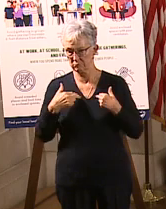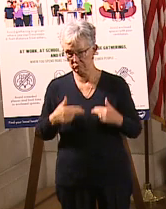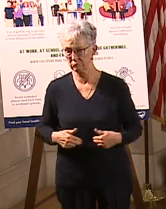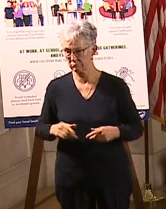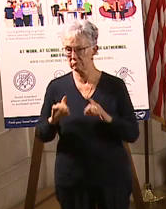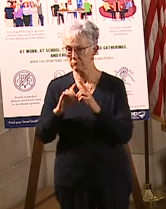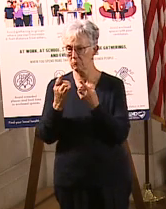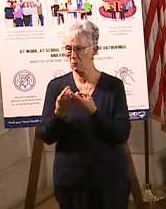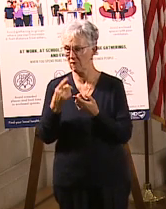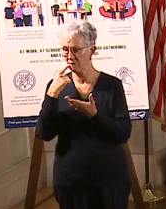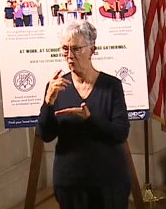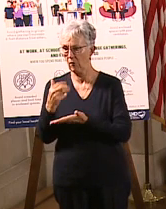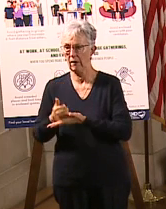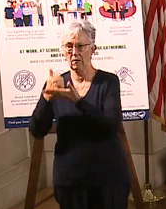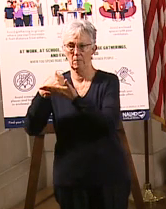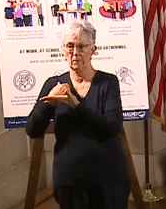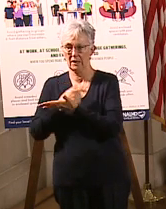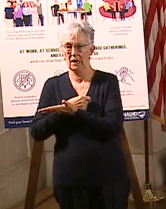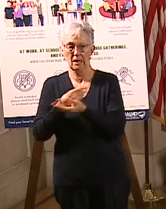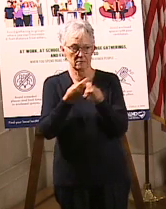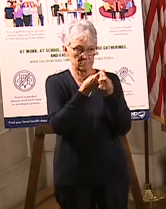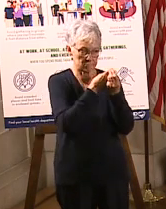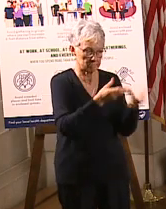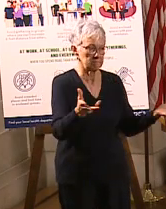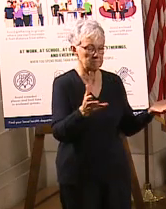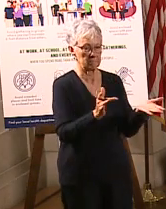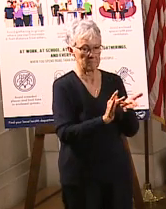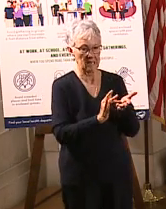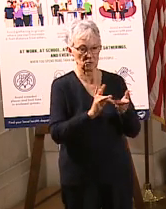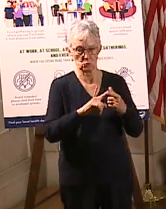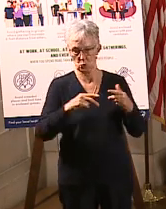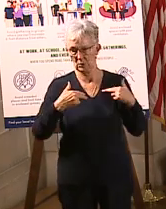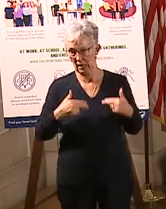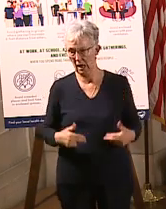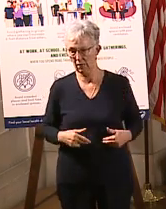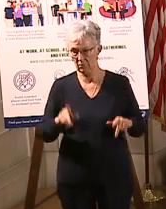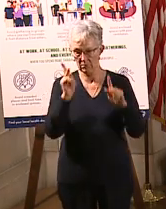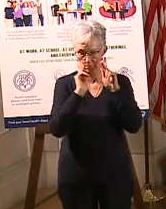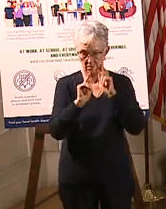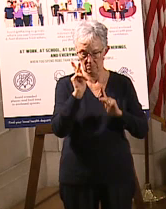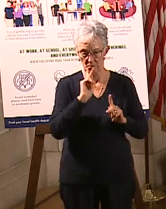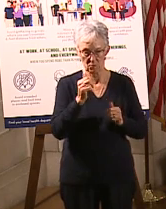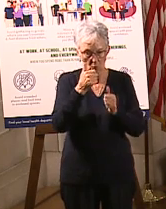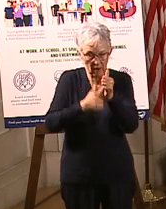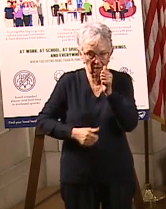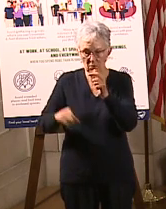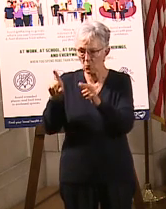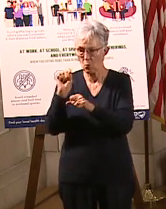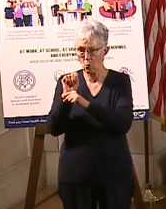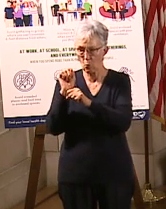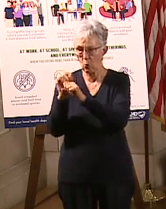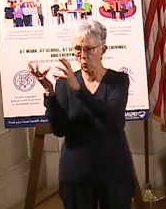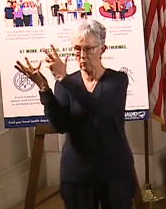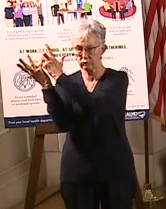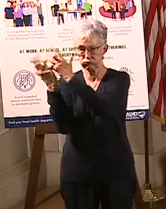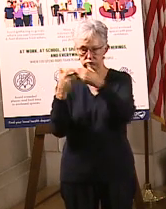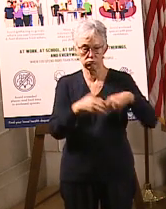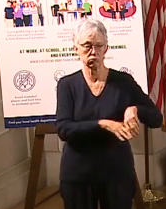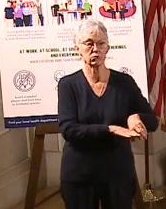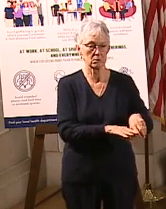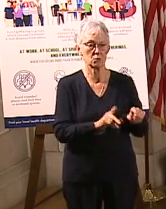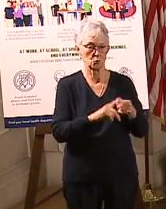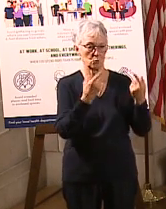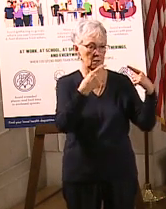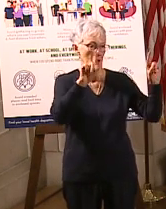get the vaccine out, and all the healthcare systems, all the health professionals. Everybody's working really well together to be able to get this done. So thank you very